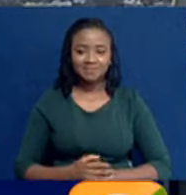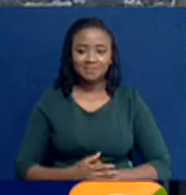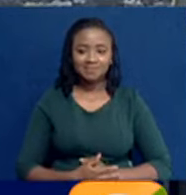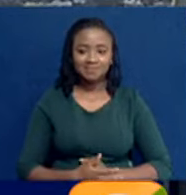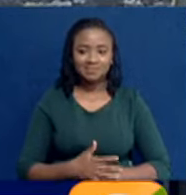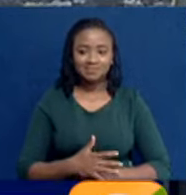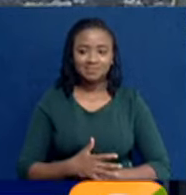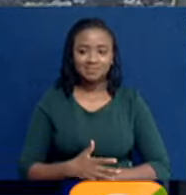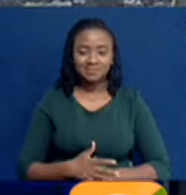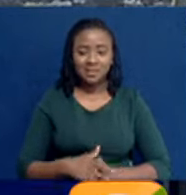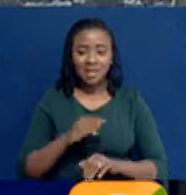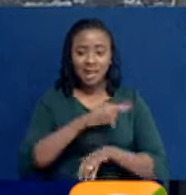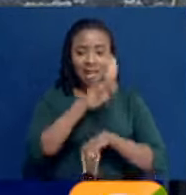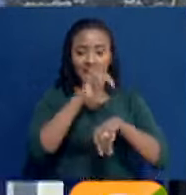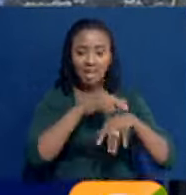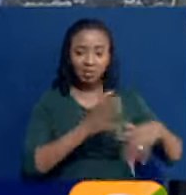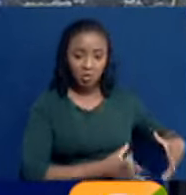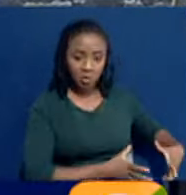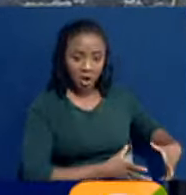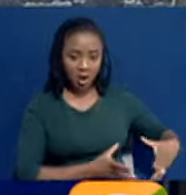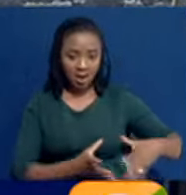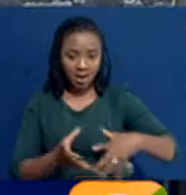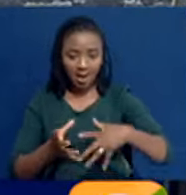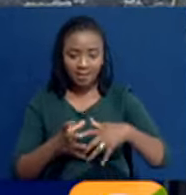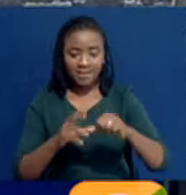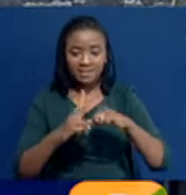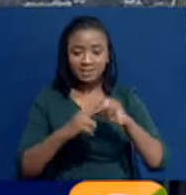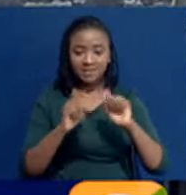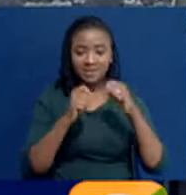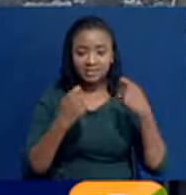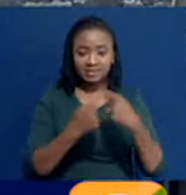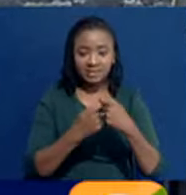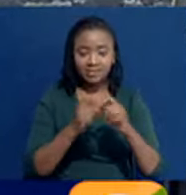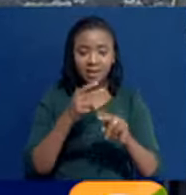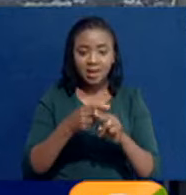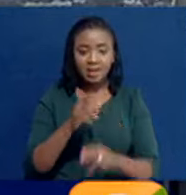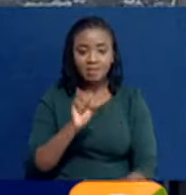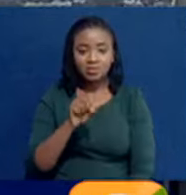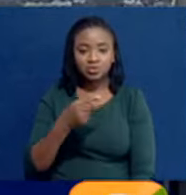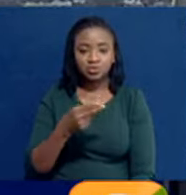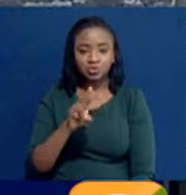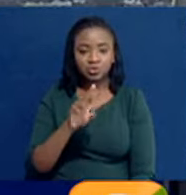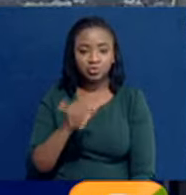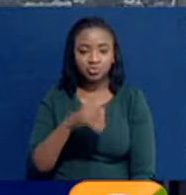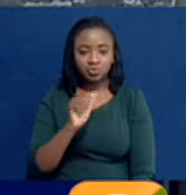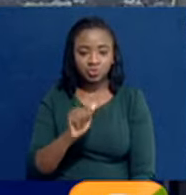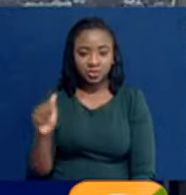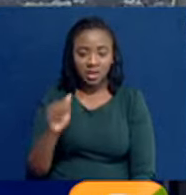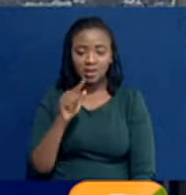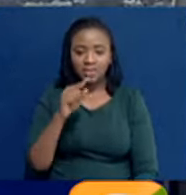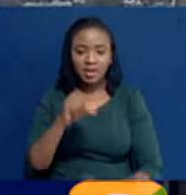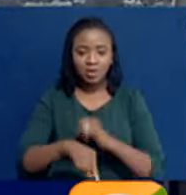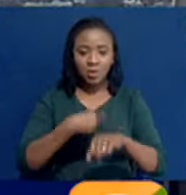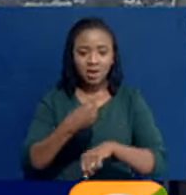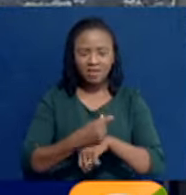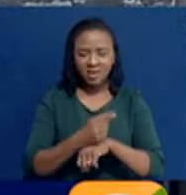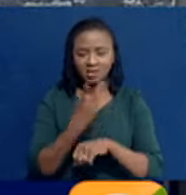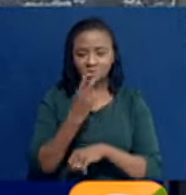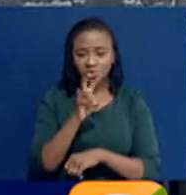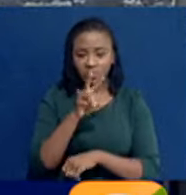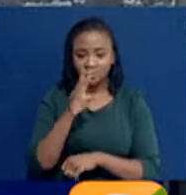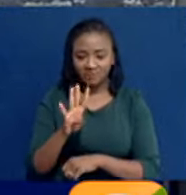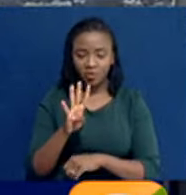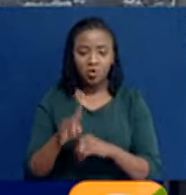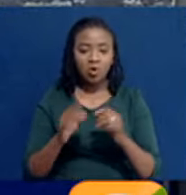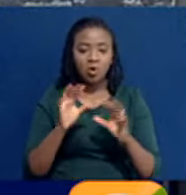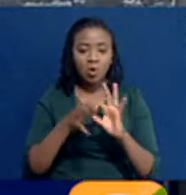The national rugby sevens team Shujaa has qualified for the Paris 2024 Olympic Games after winning the